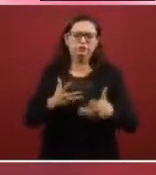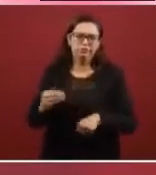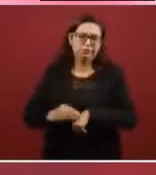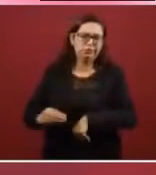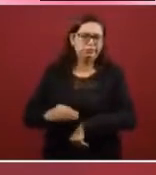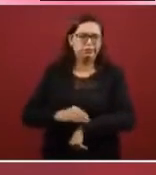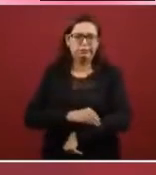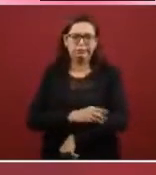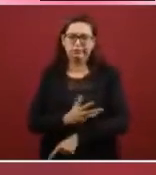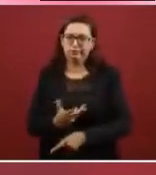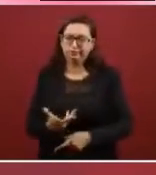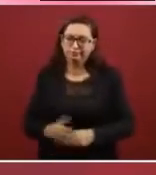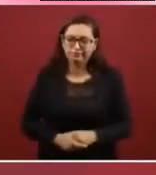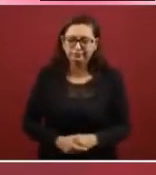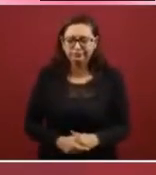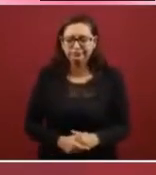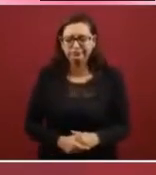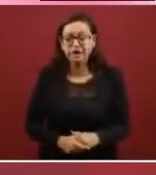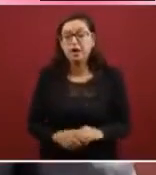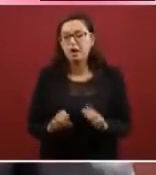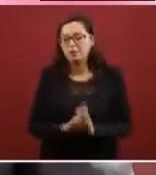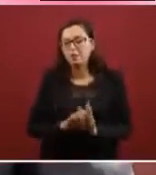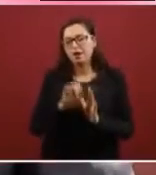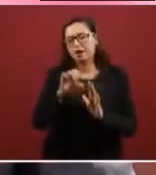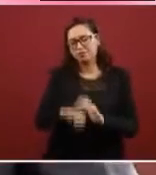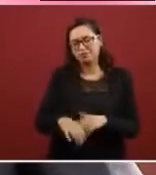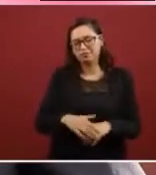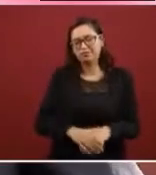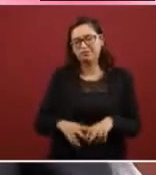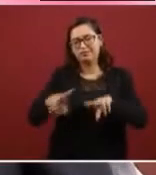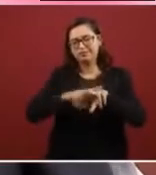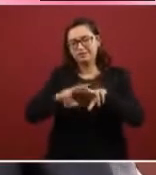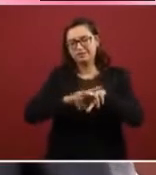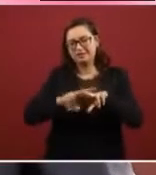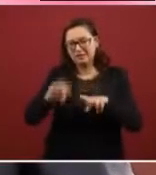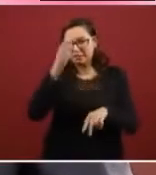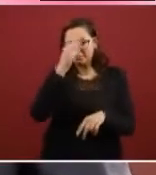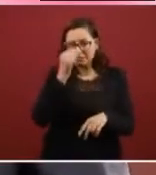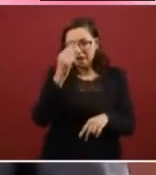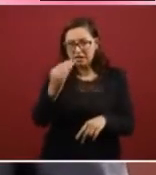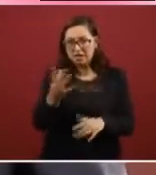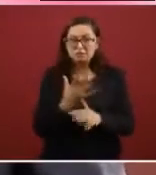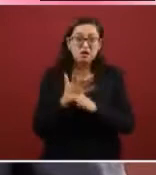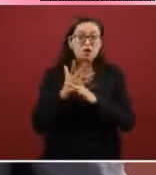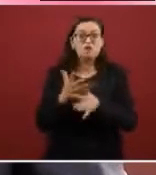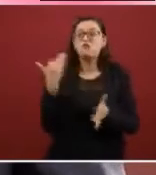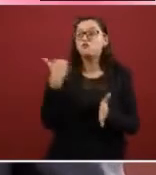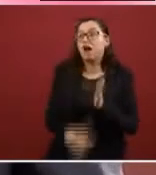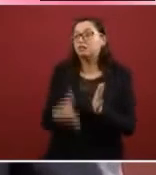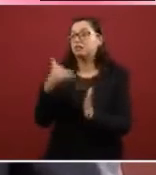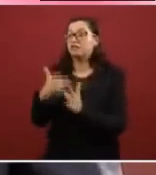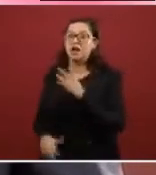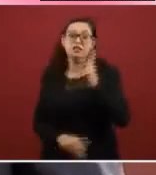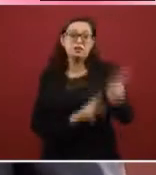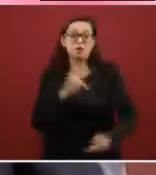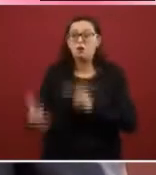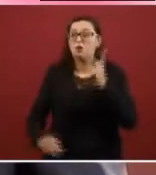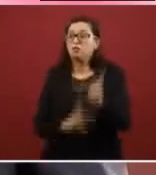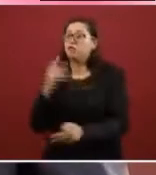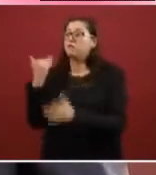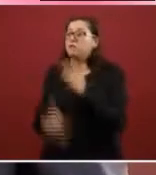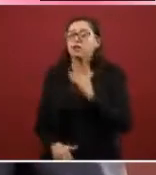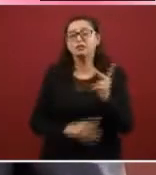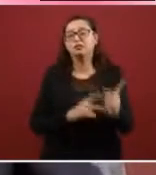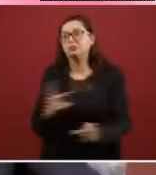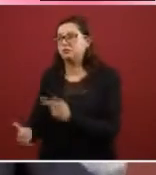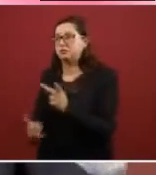for example, regarding the train, Maya train, que faltan consultas, that they need to consult, porque because